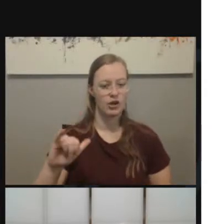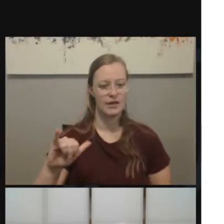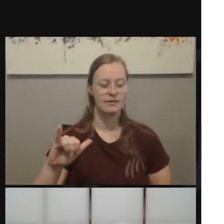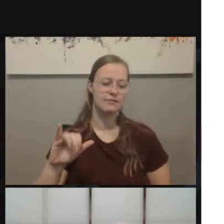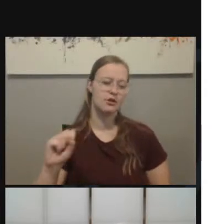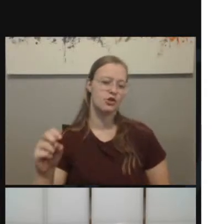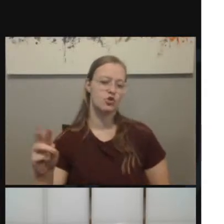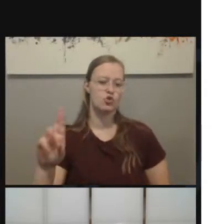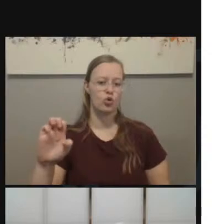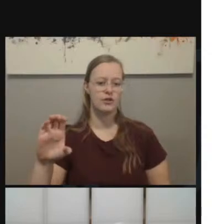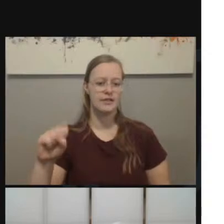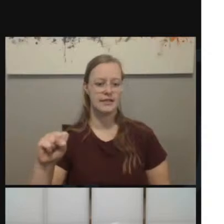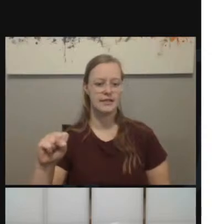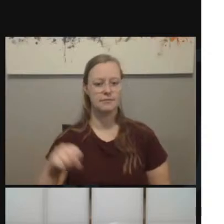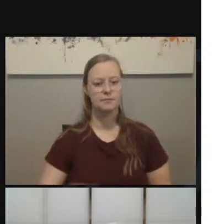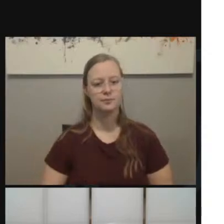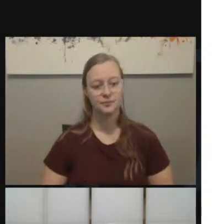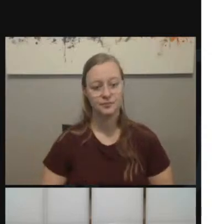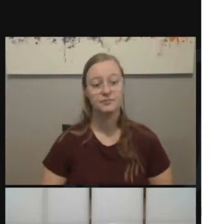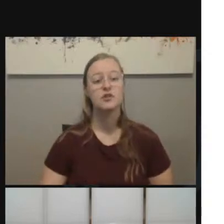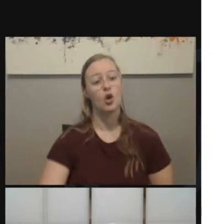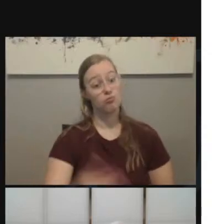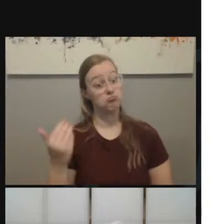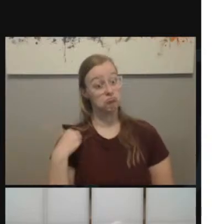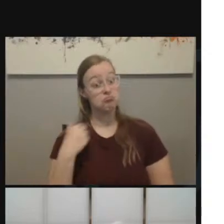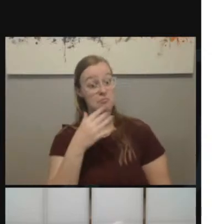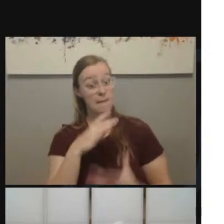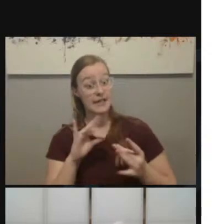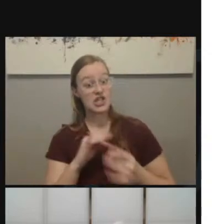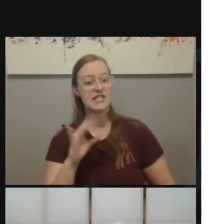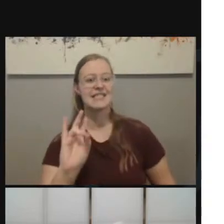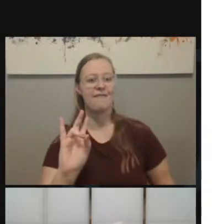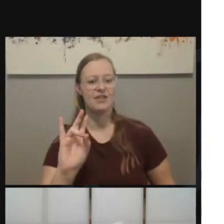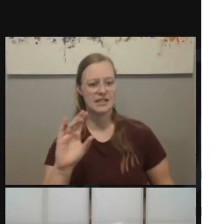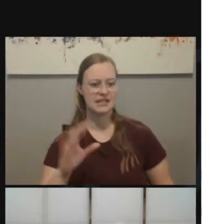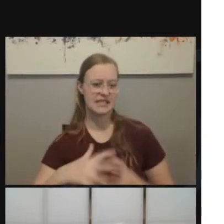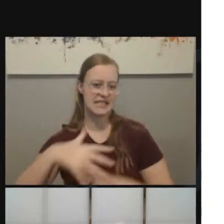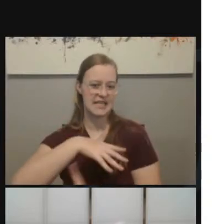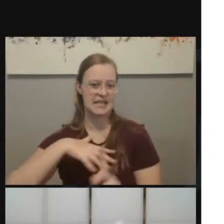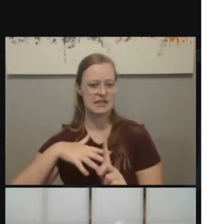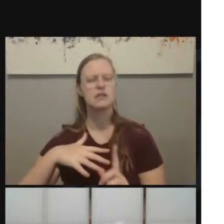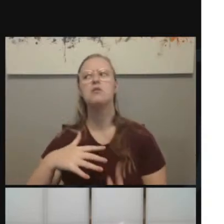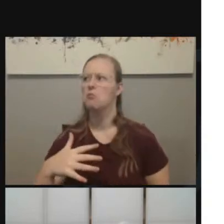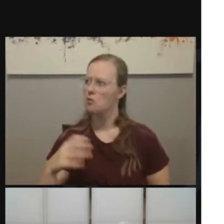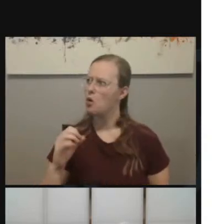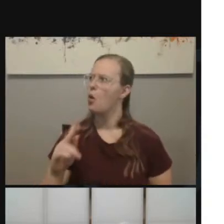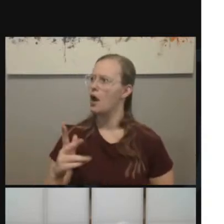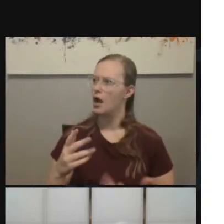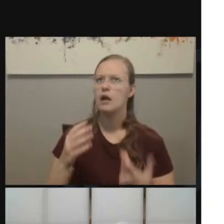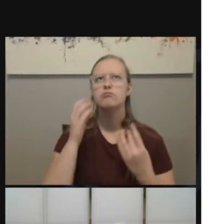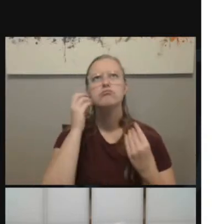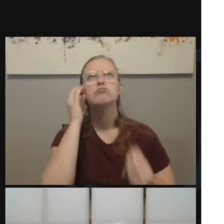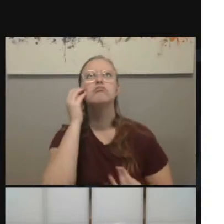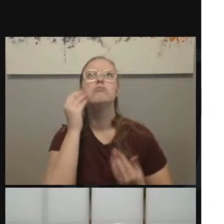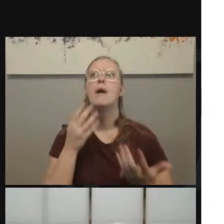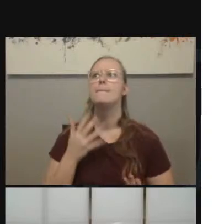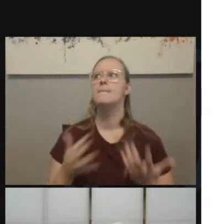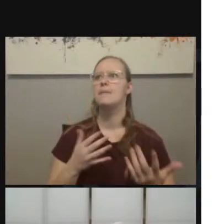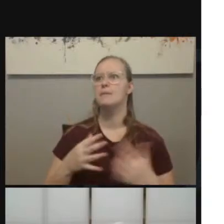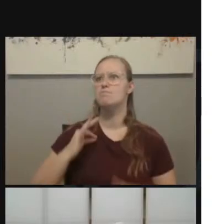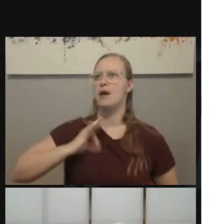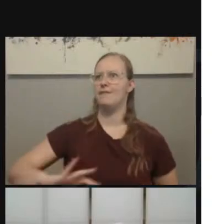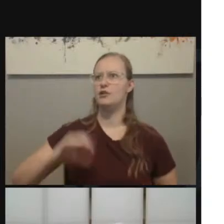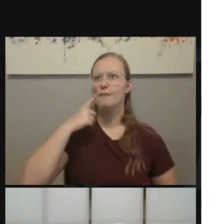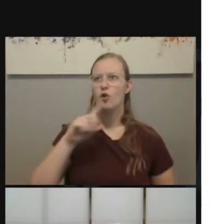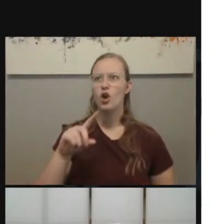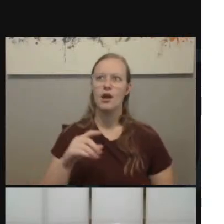as I mentioned, has 7 scenes, and I thought that it might be useful to put a table of contents together